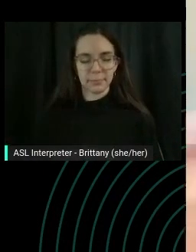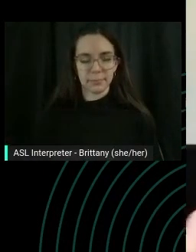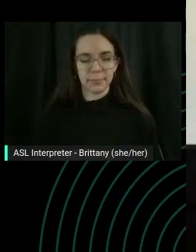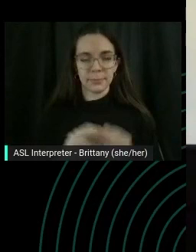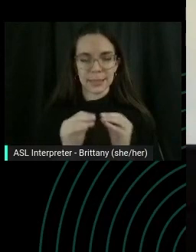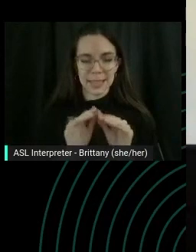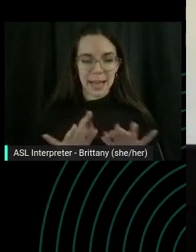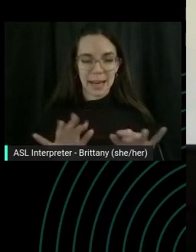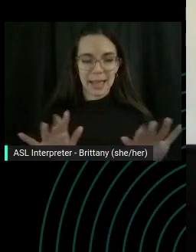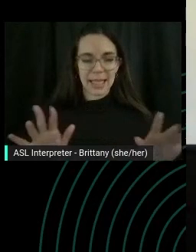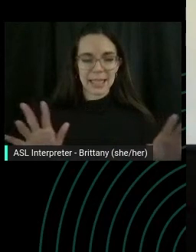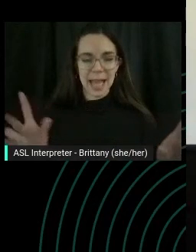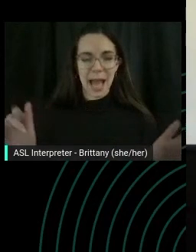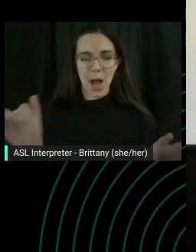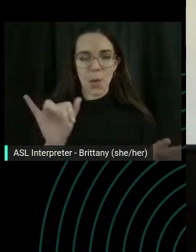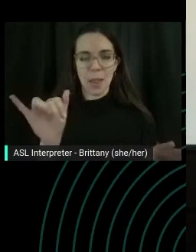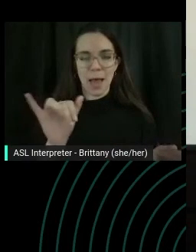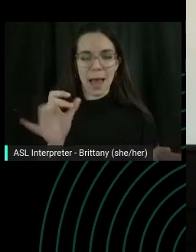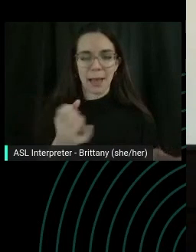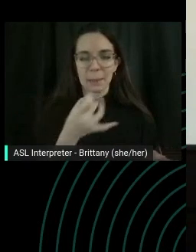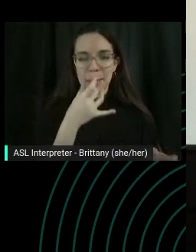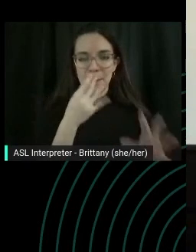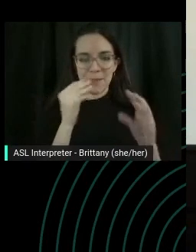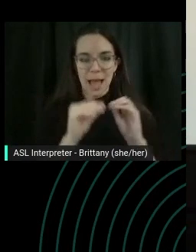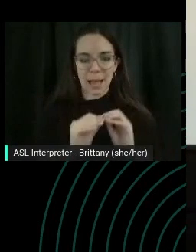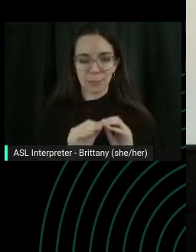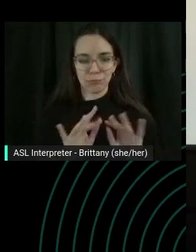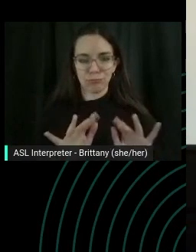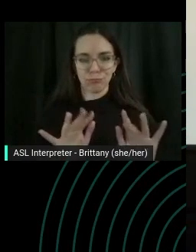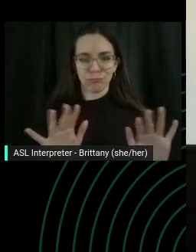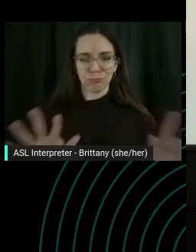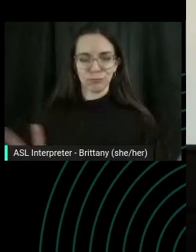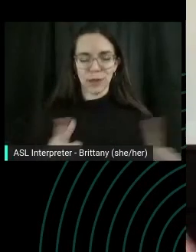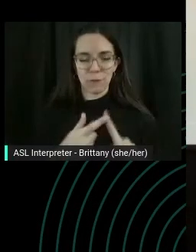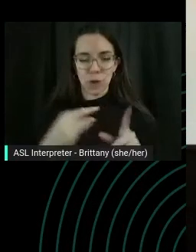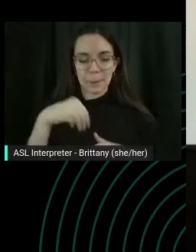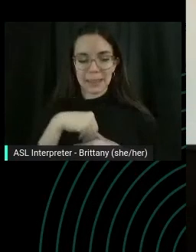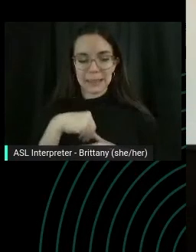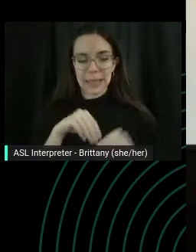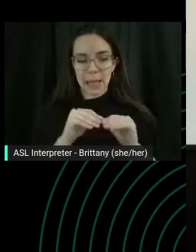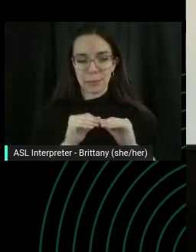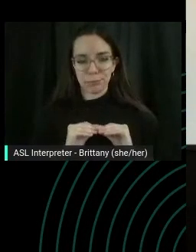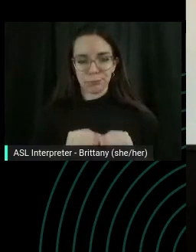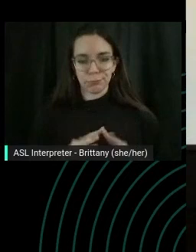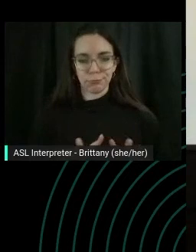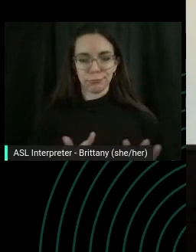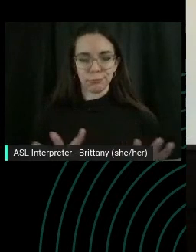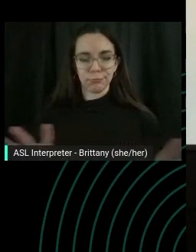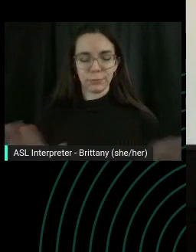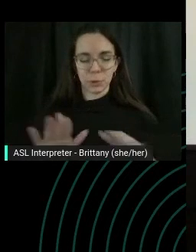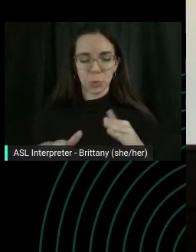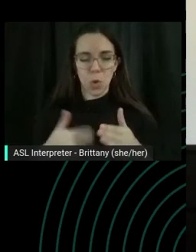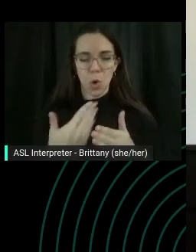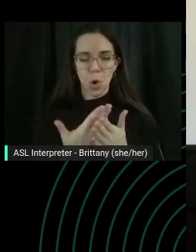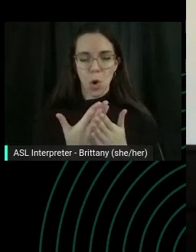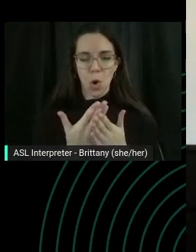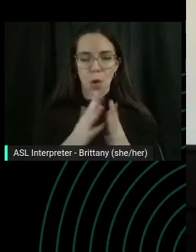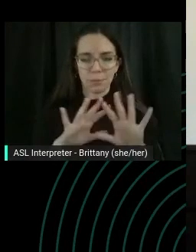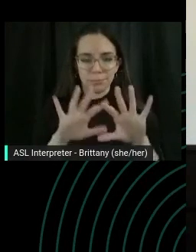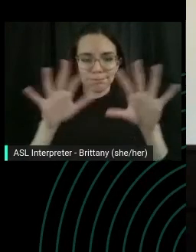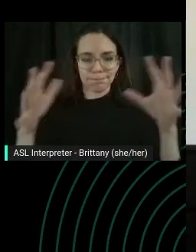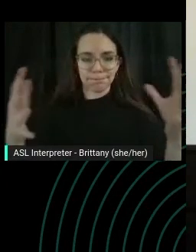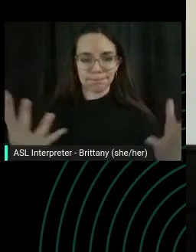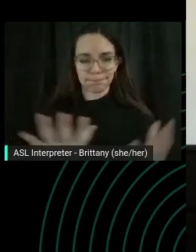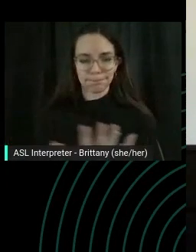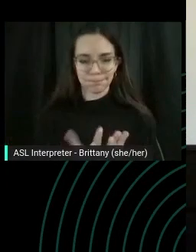sending these out like a beam of light from within yourself to all corners, to all